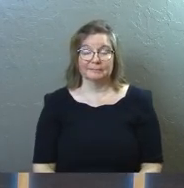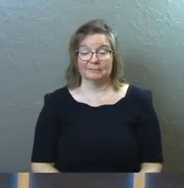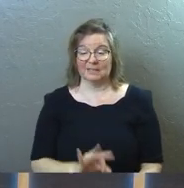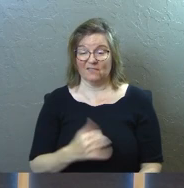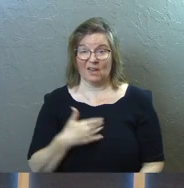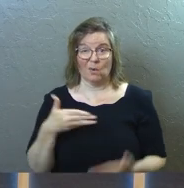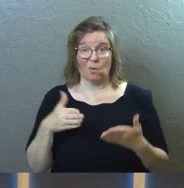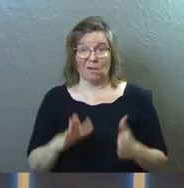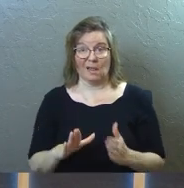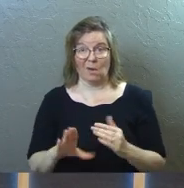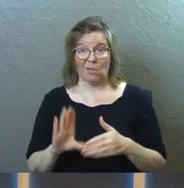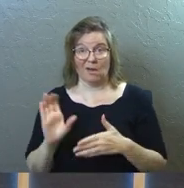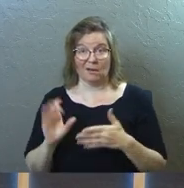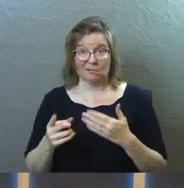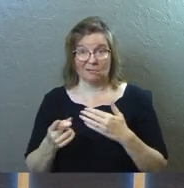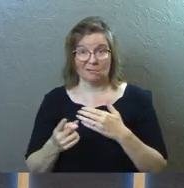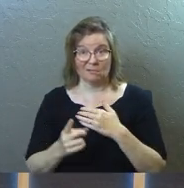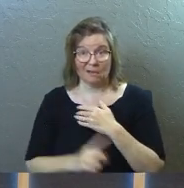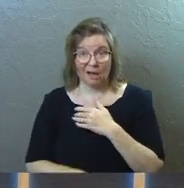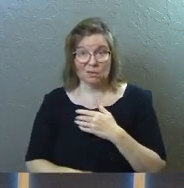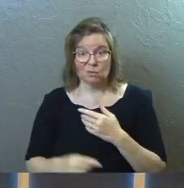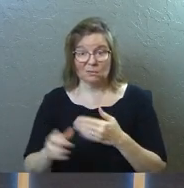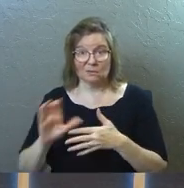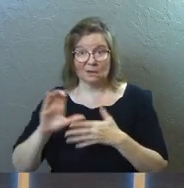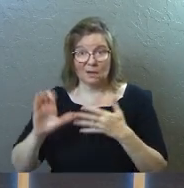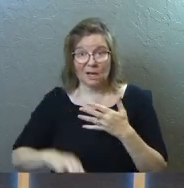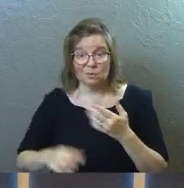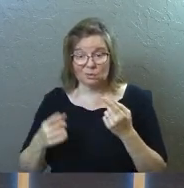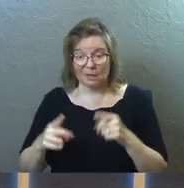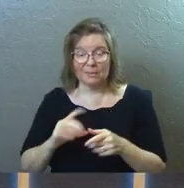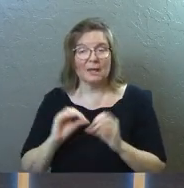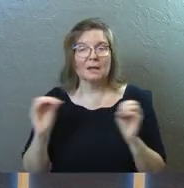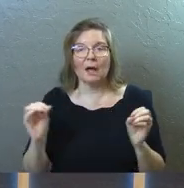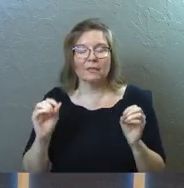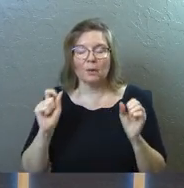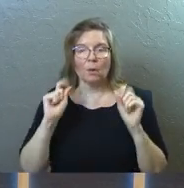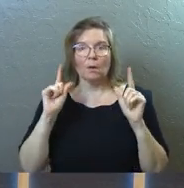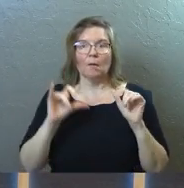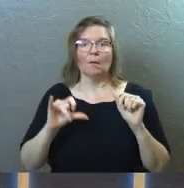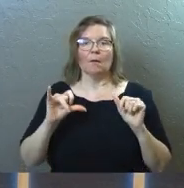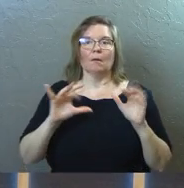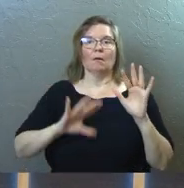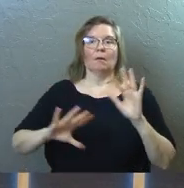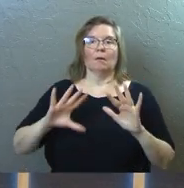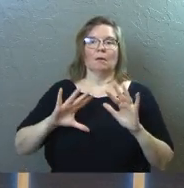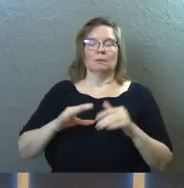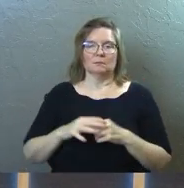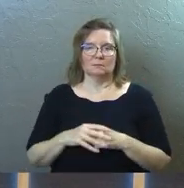If I don't allow the consequence to come to you, nothing will wake you up.